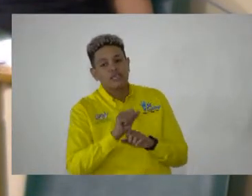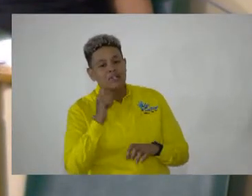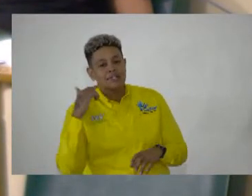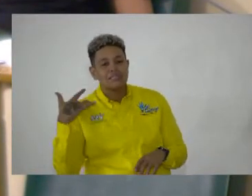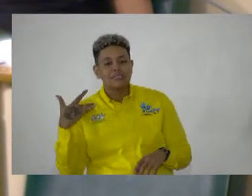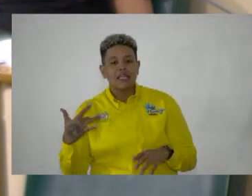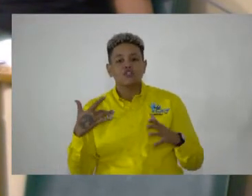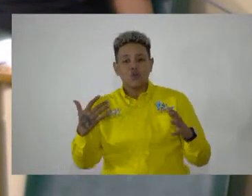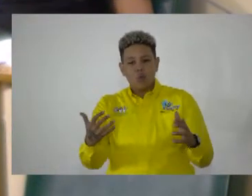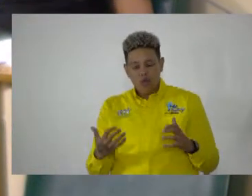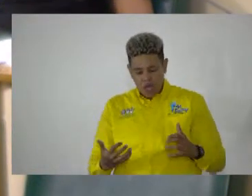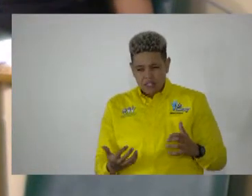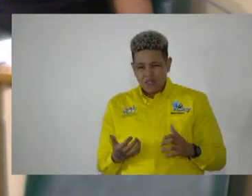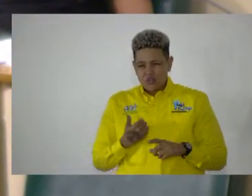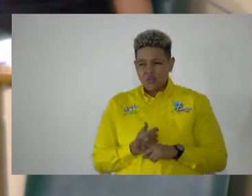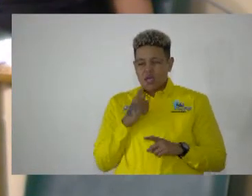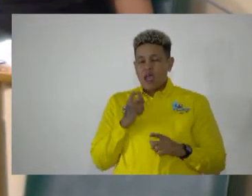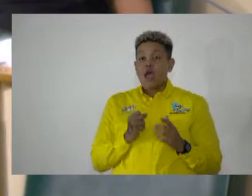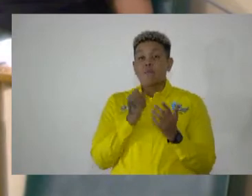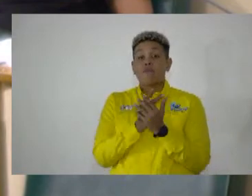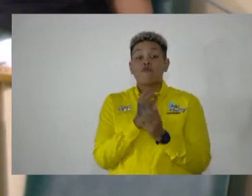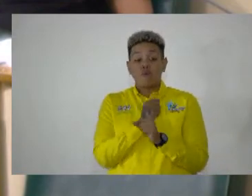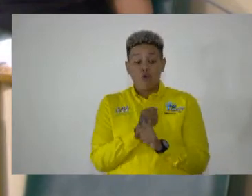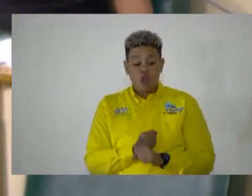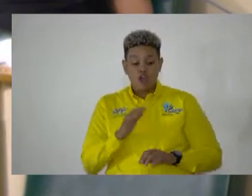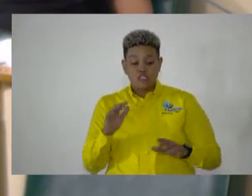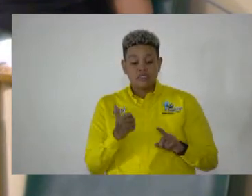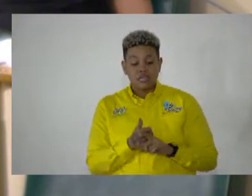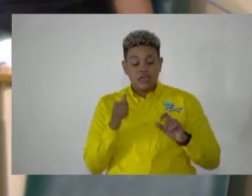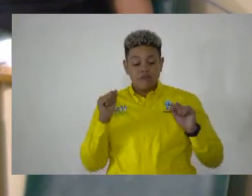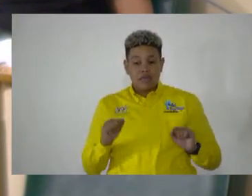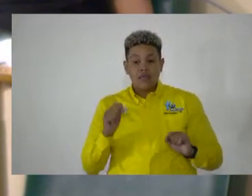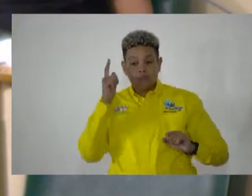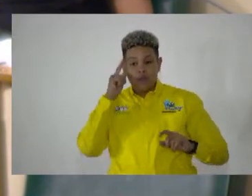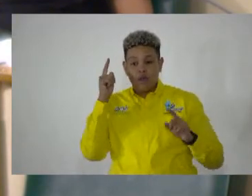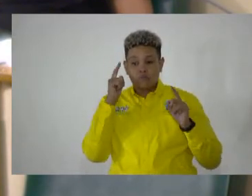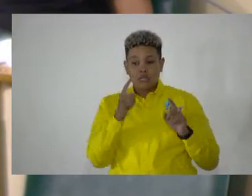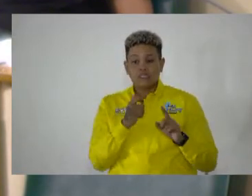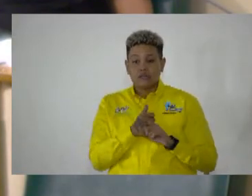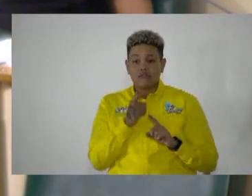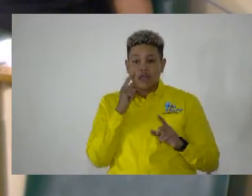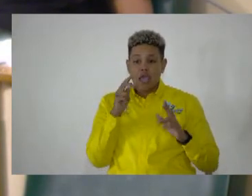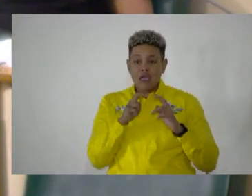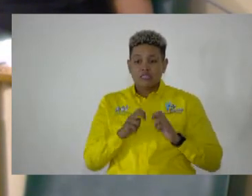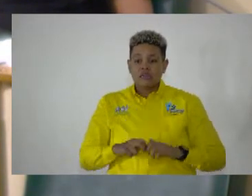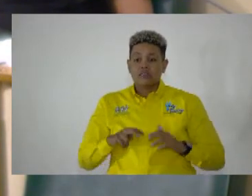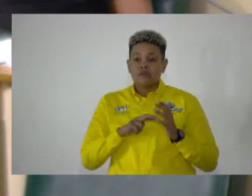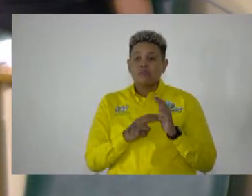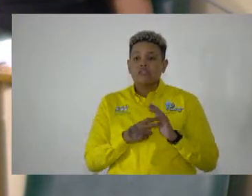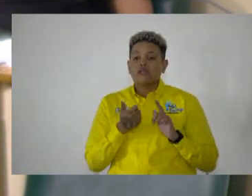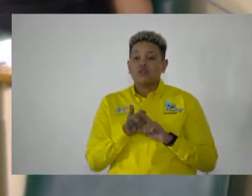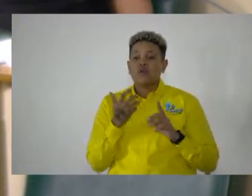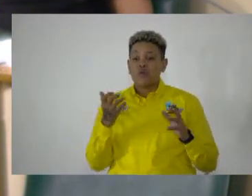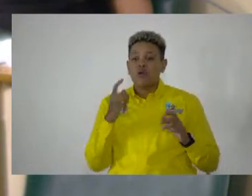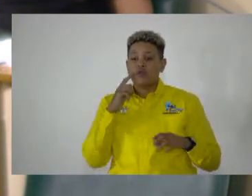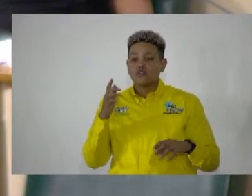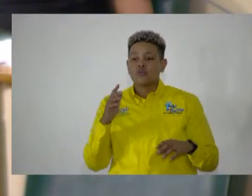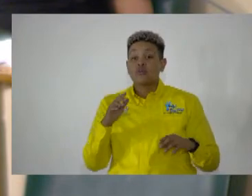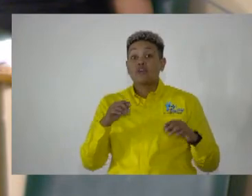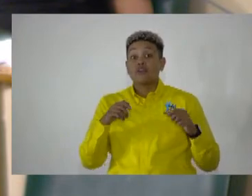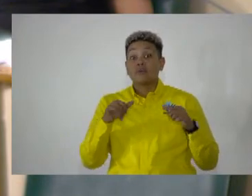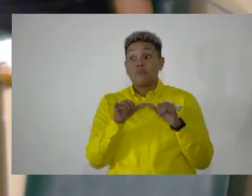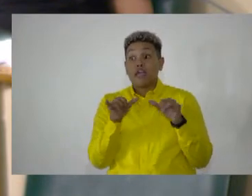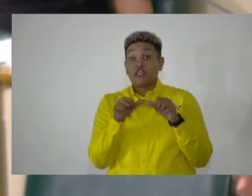to want to approve works that can be objectively assessed, meaning that you want to draw a tape measure on